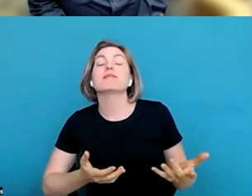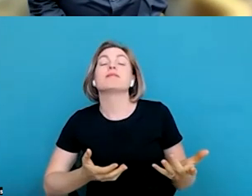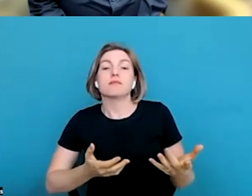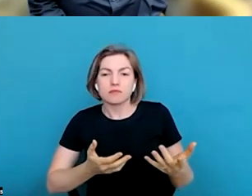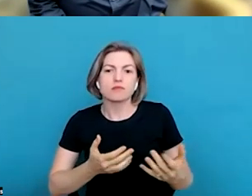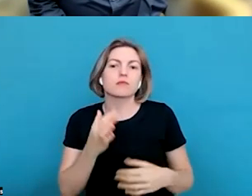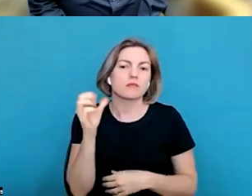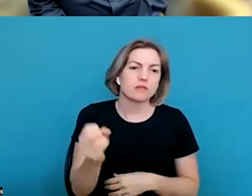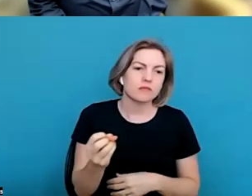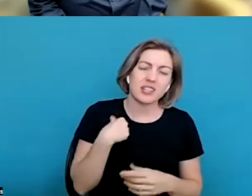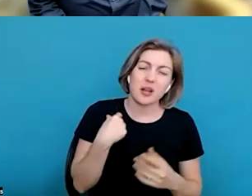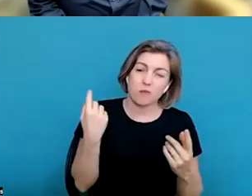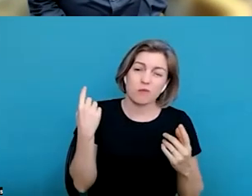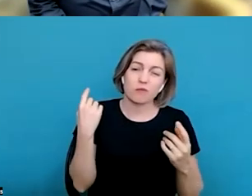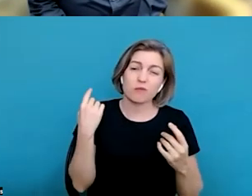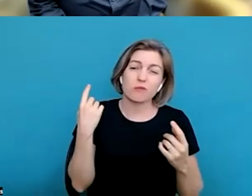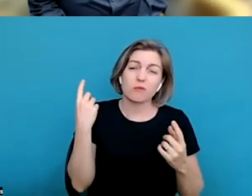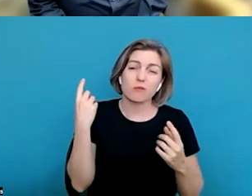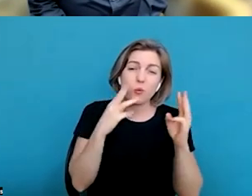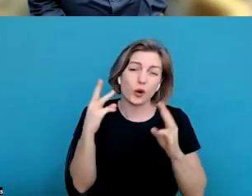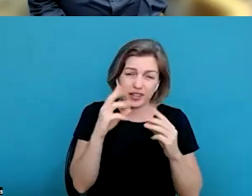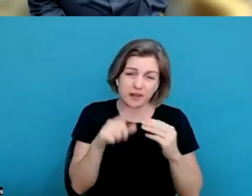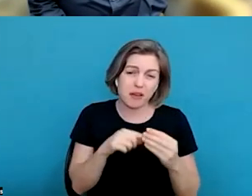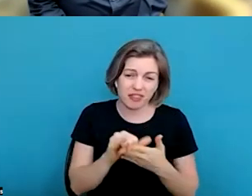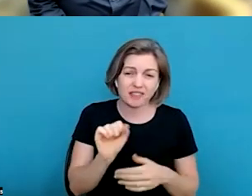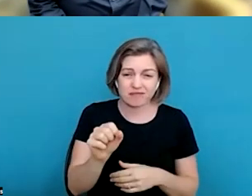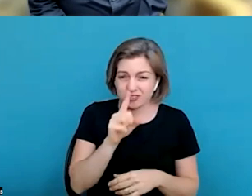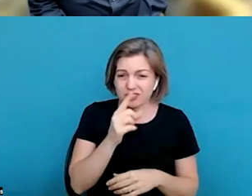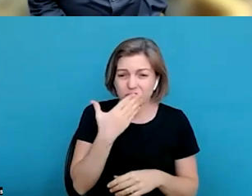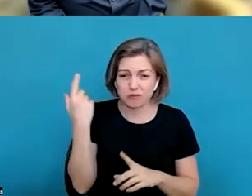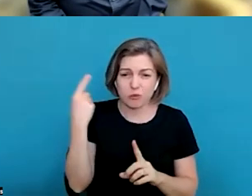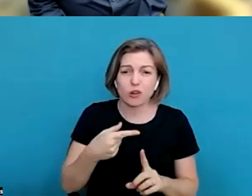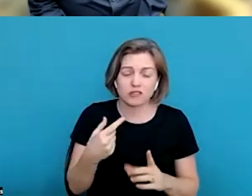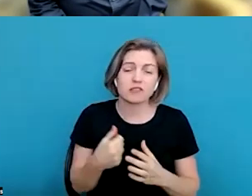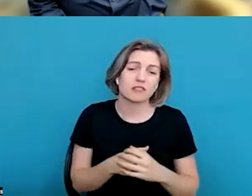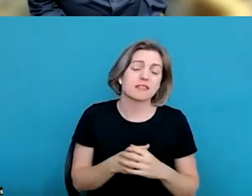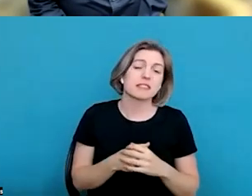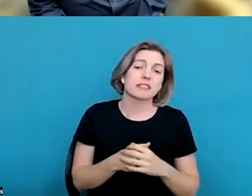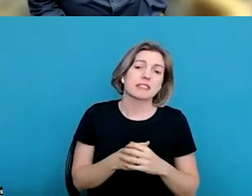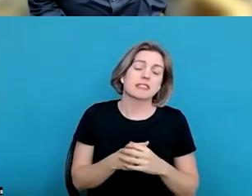so I'm really worried about that. And so that you highlighted that one. I thought that was really good.